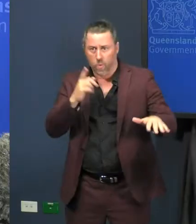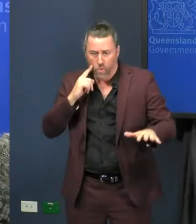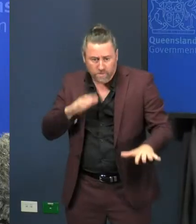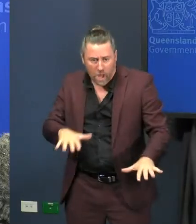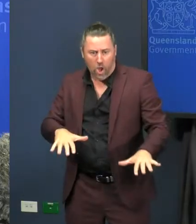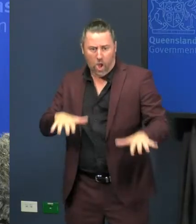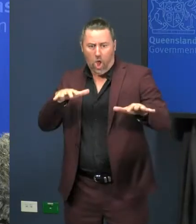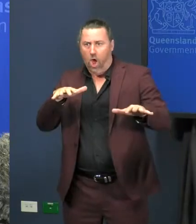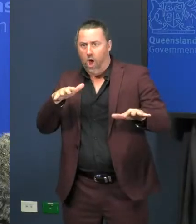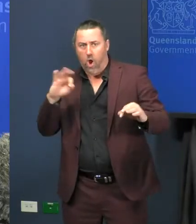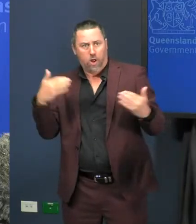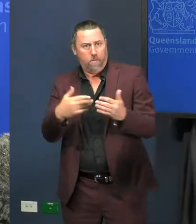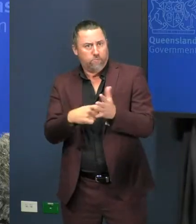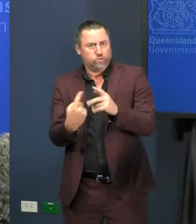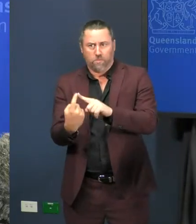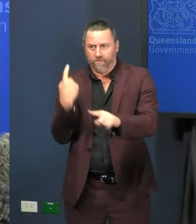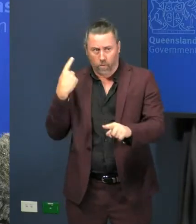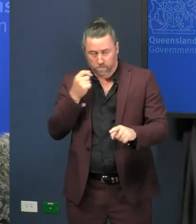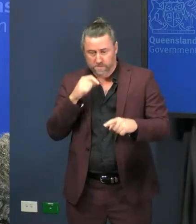there and that is present.